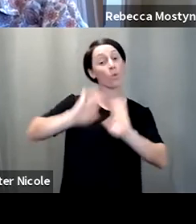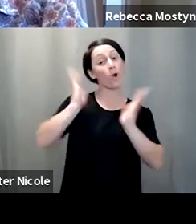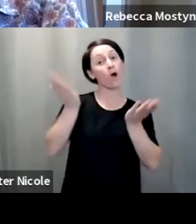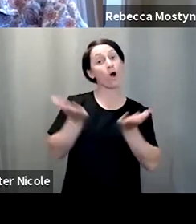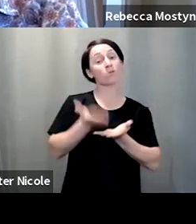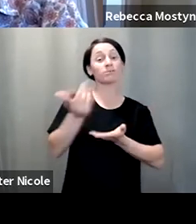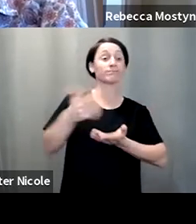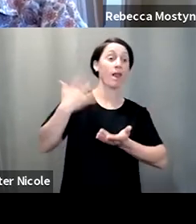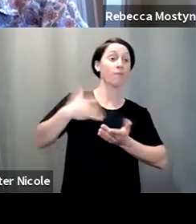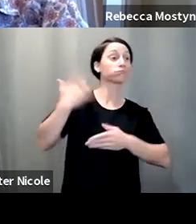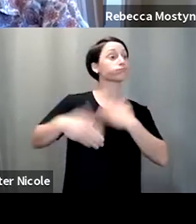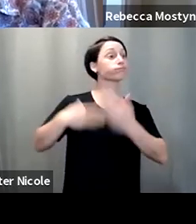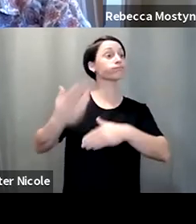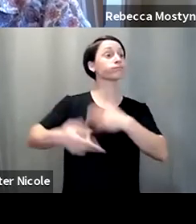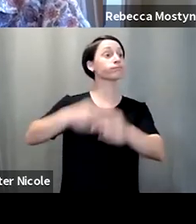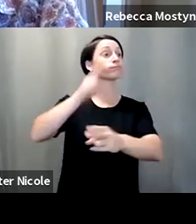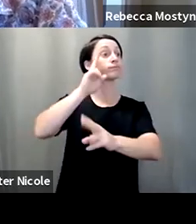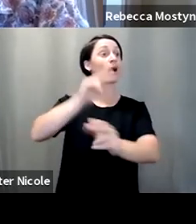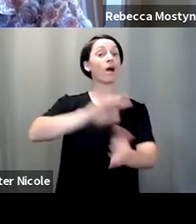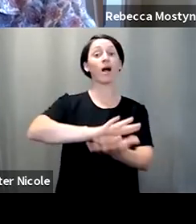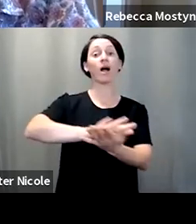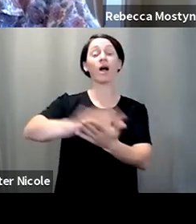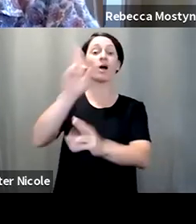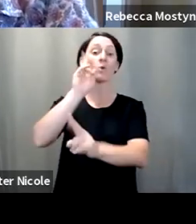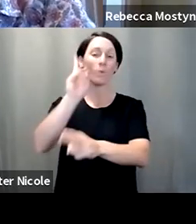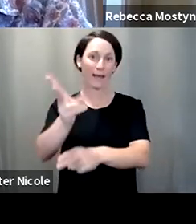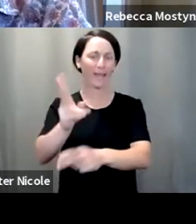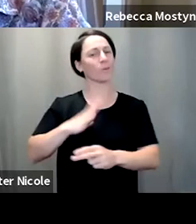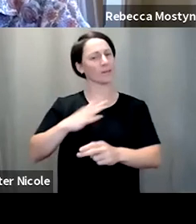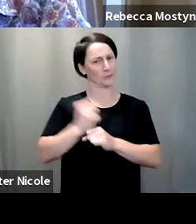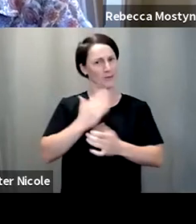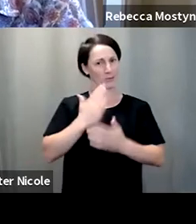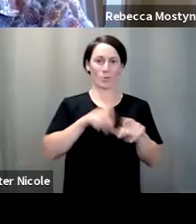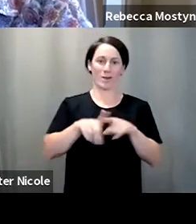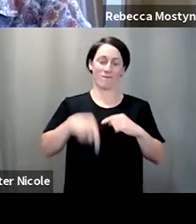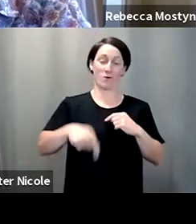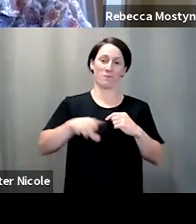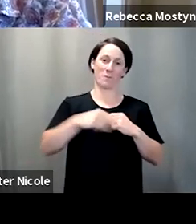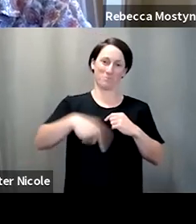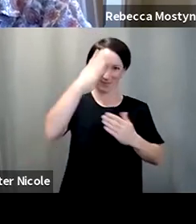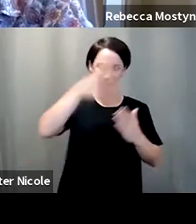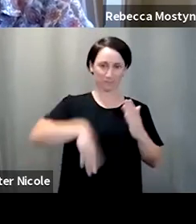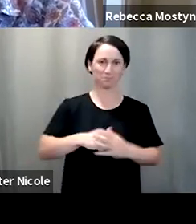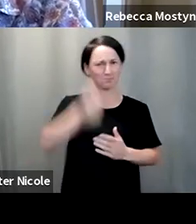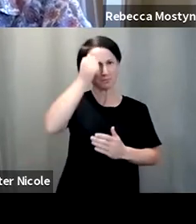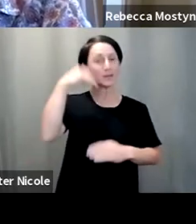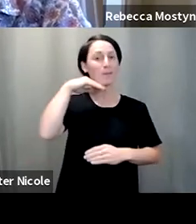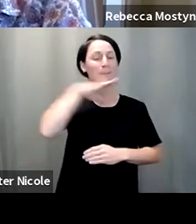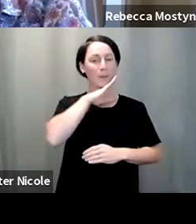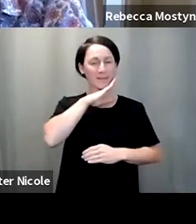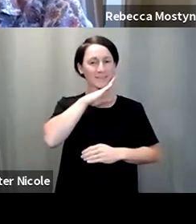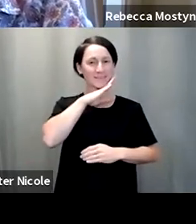in future and ensure that we're learning from our experience. I know in Melbourne, Art Centre Melbourne has